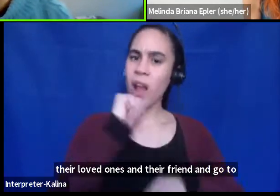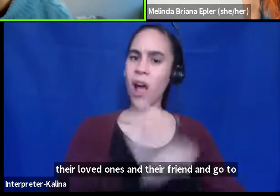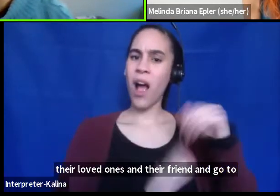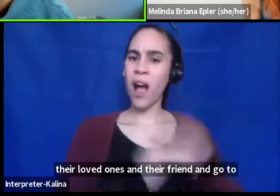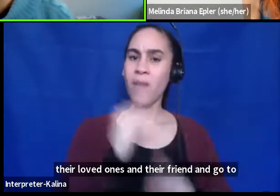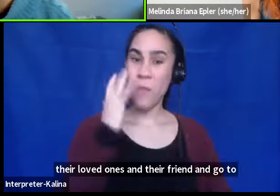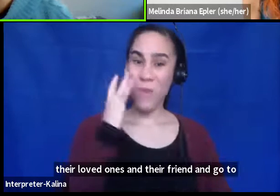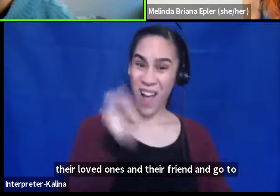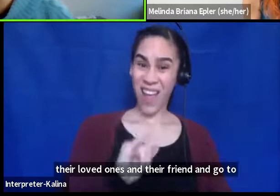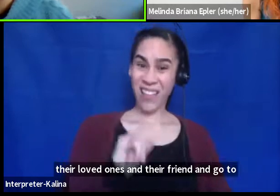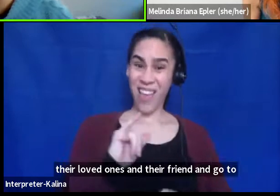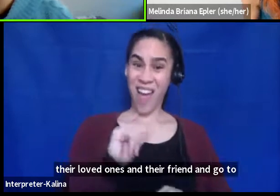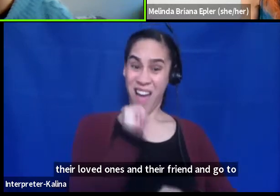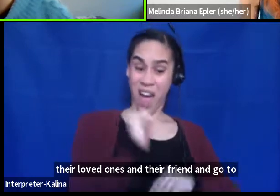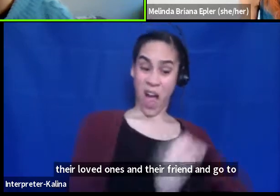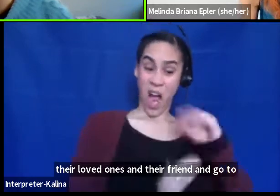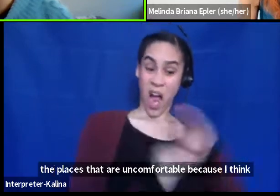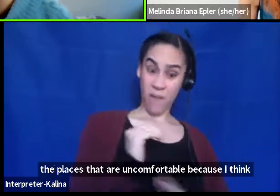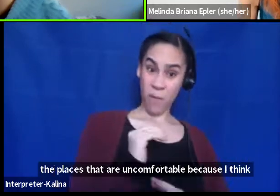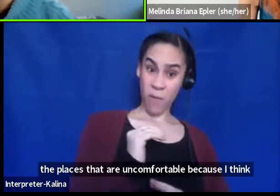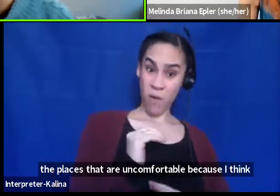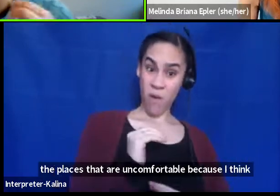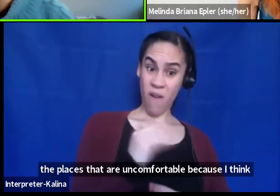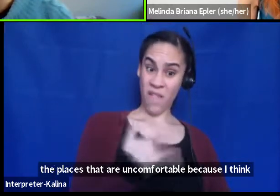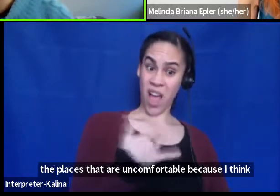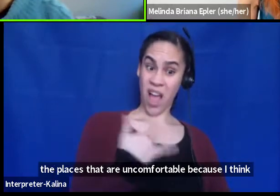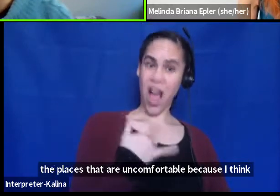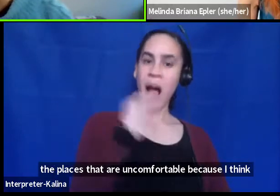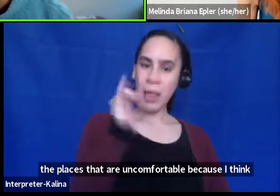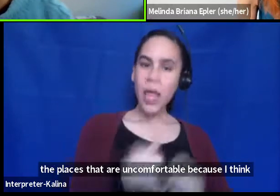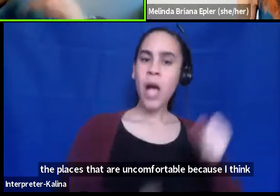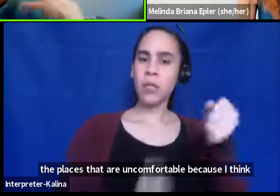of discomfort is the zone of allyship, like that